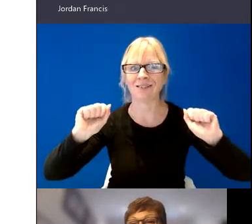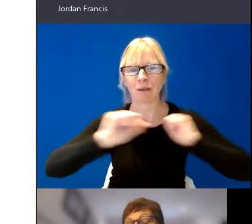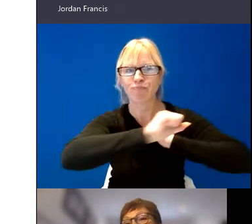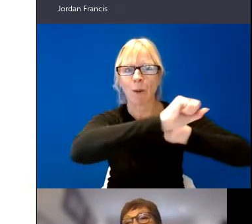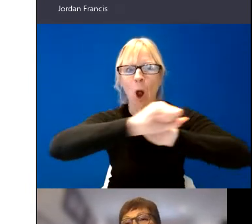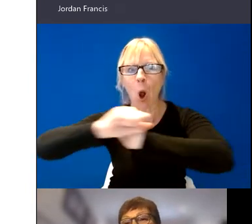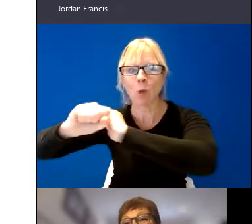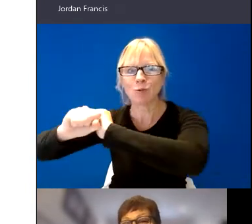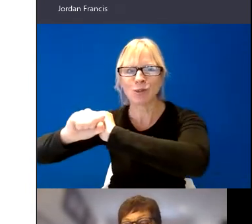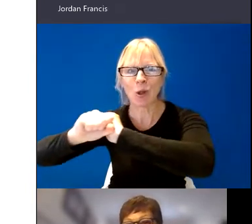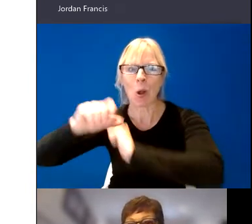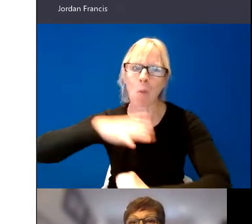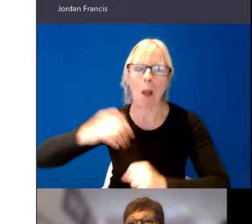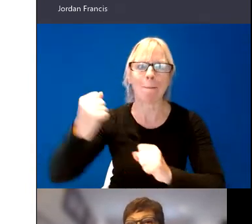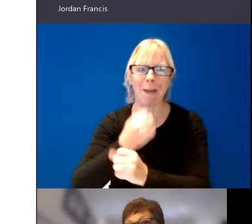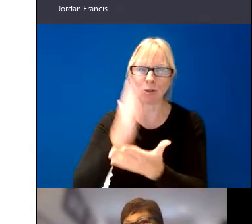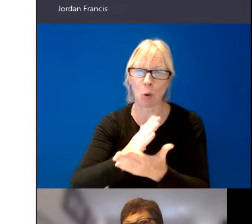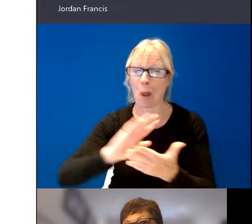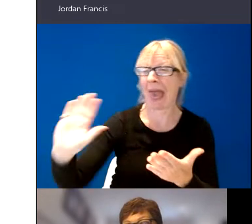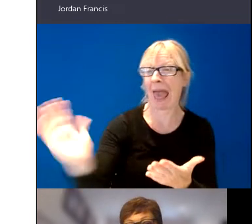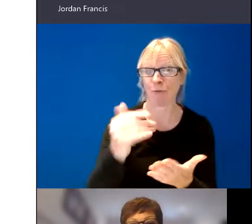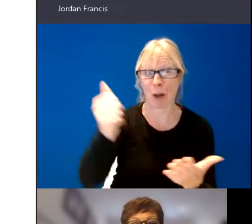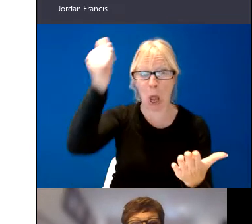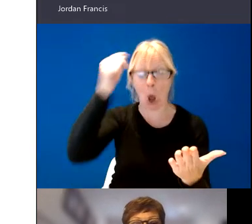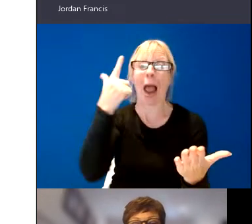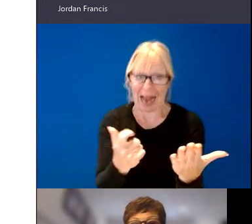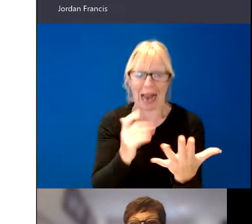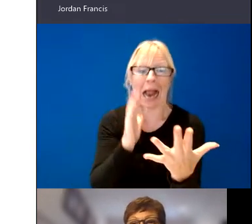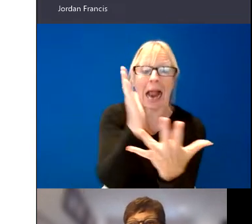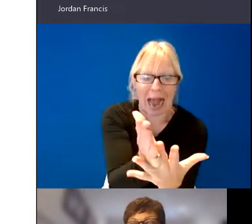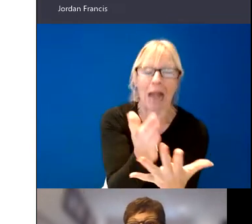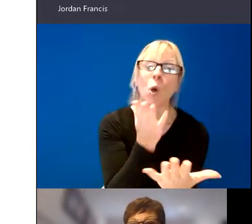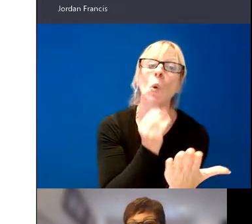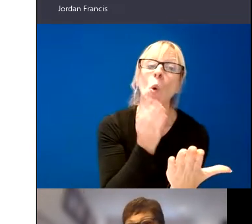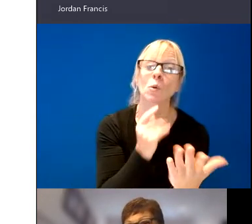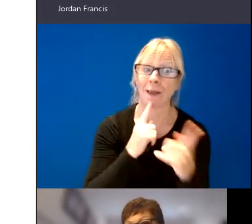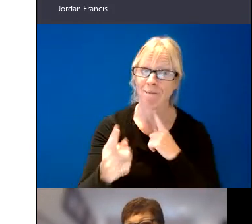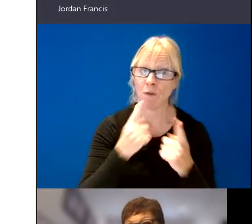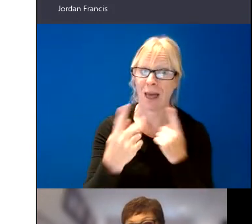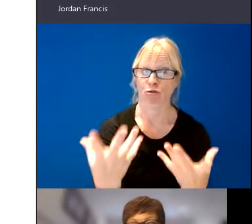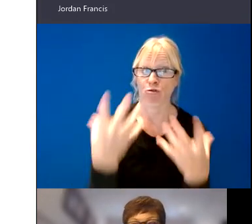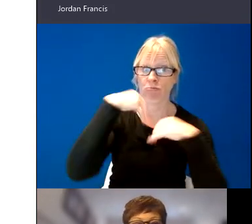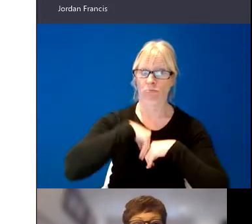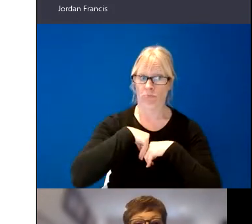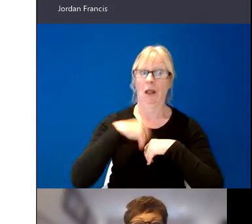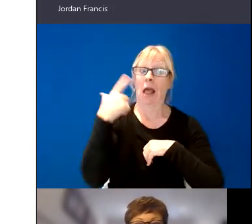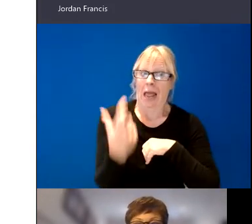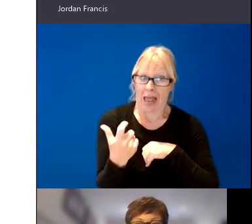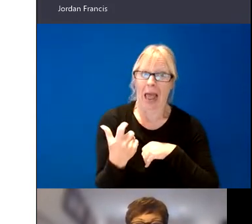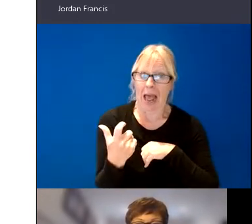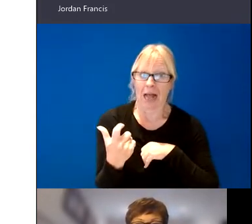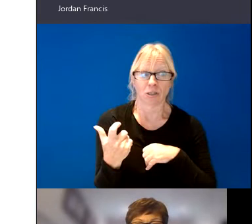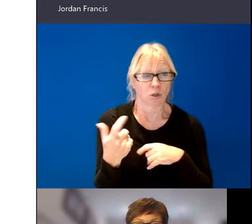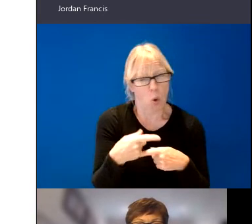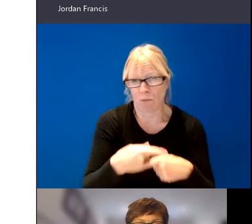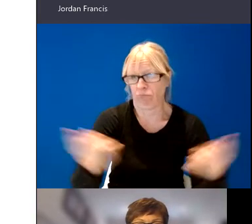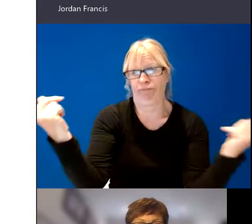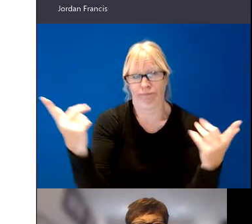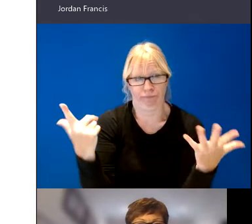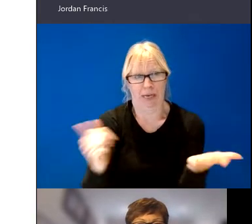are available so that they can use them. So this is the first step for us in promoting the fact that community health profiles have been